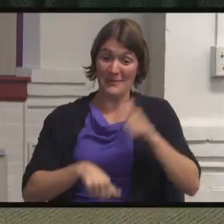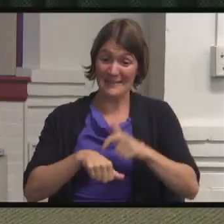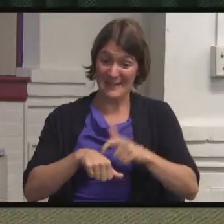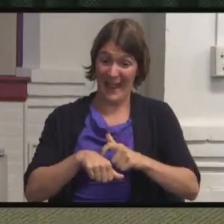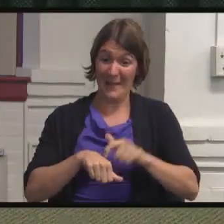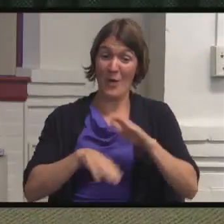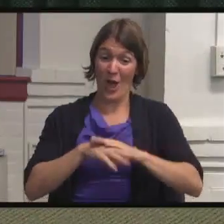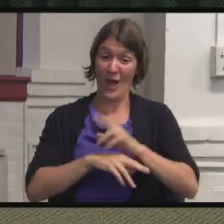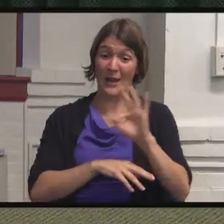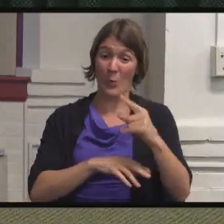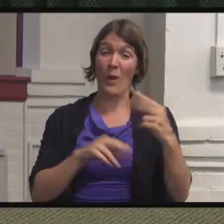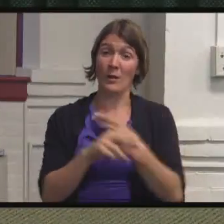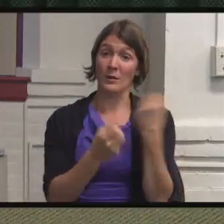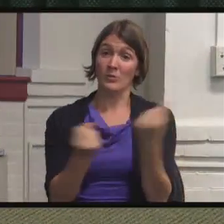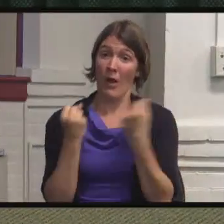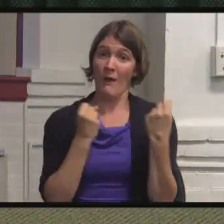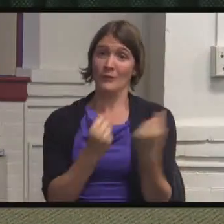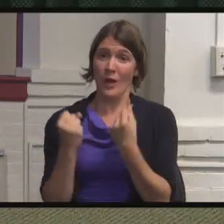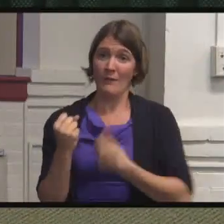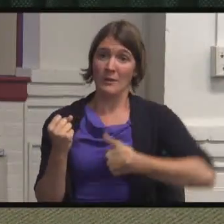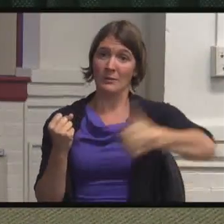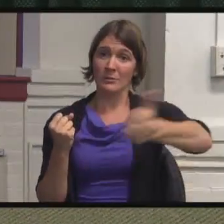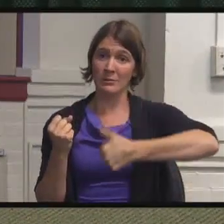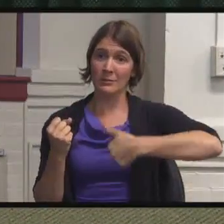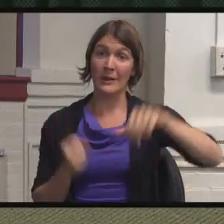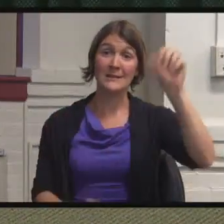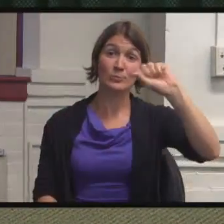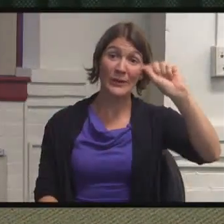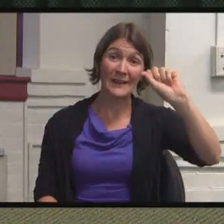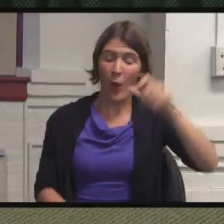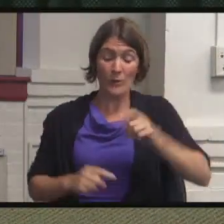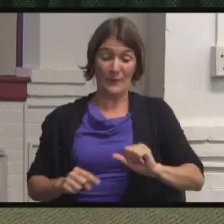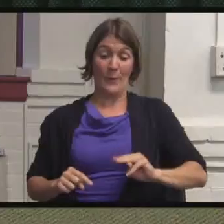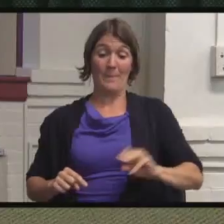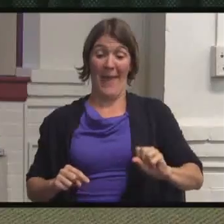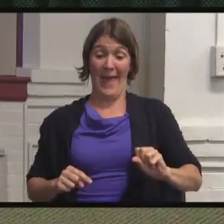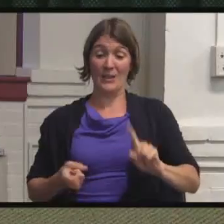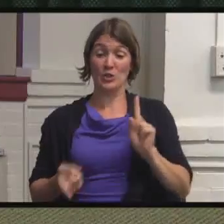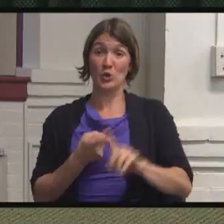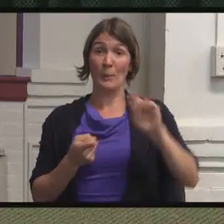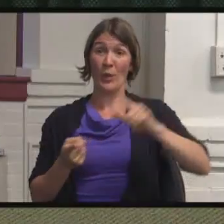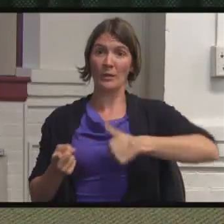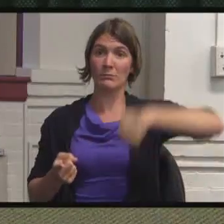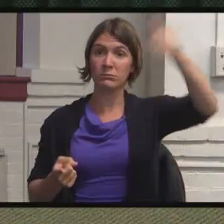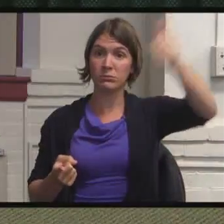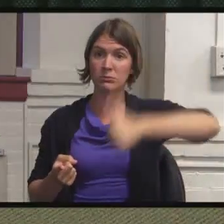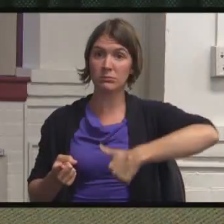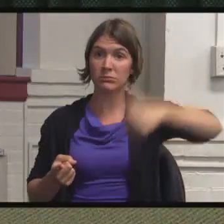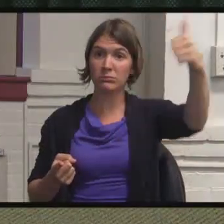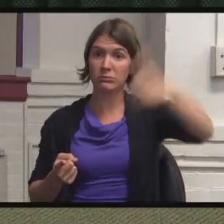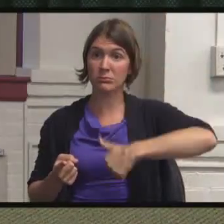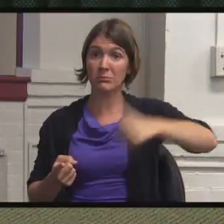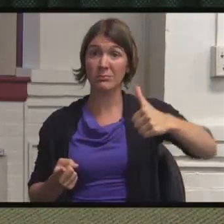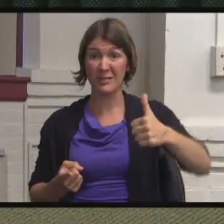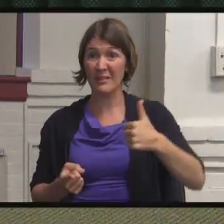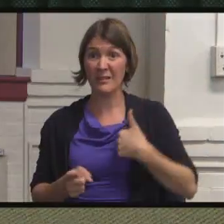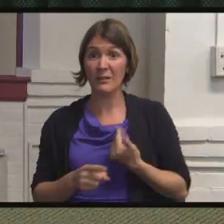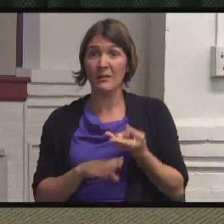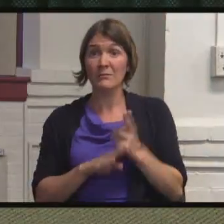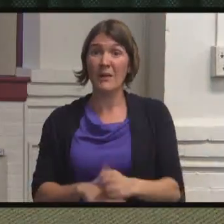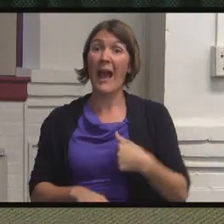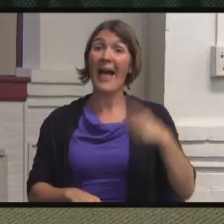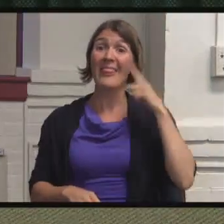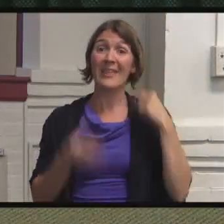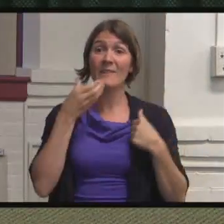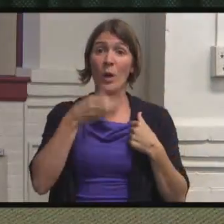on Interstate 91, all up and down from Springfield, Mass, up to Burlington. And I